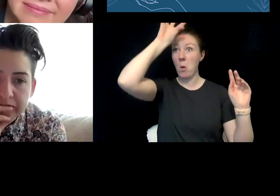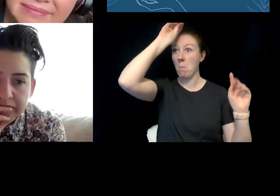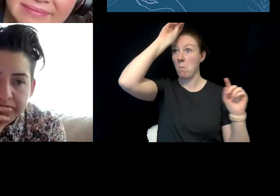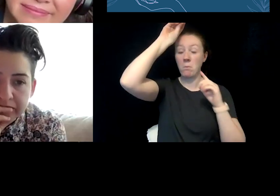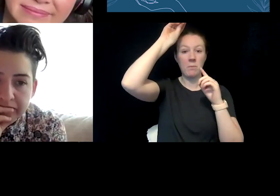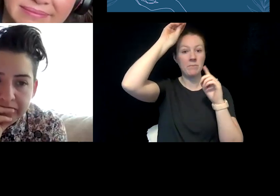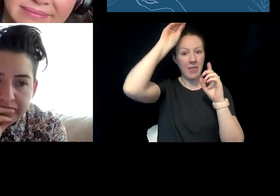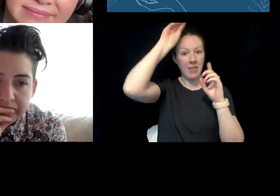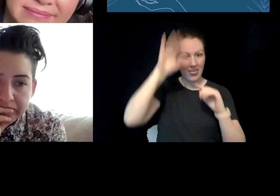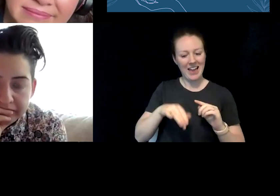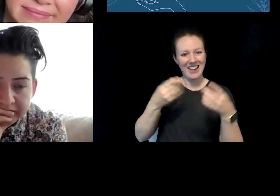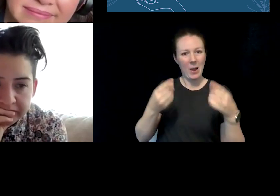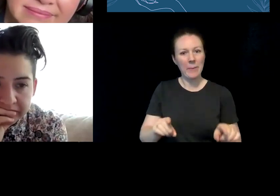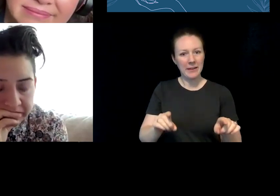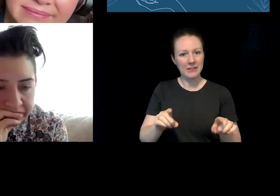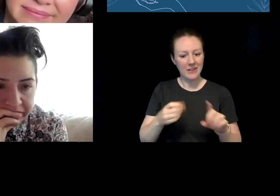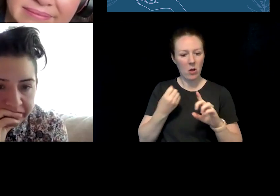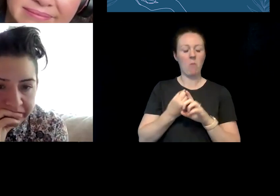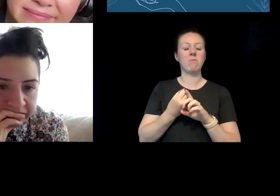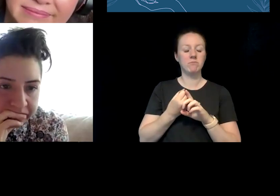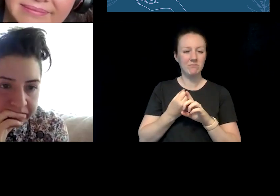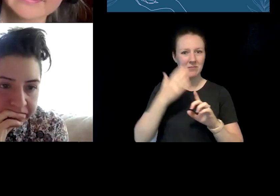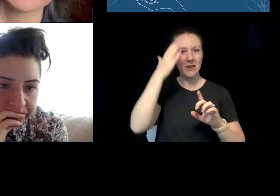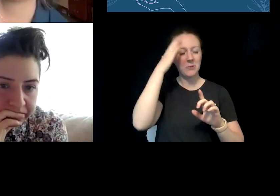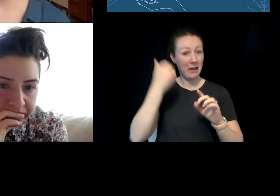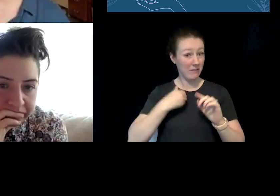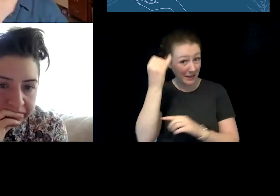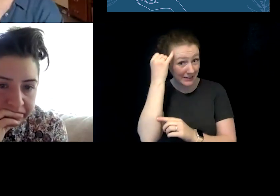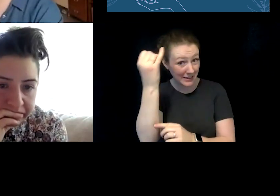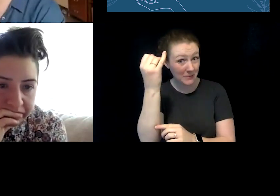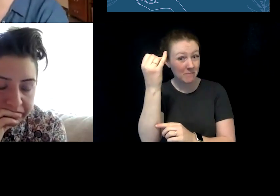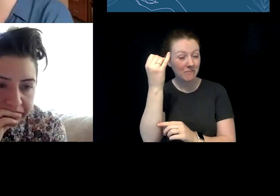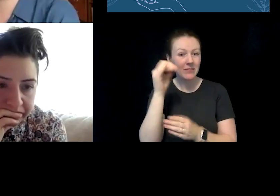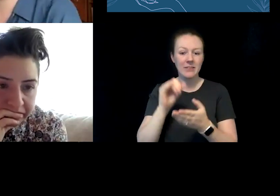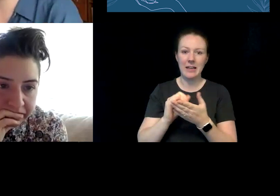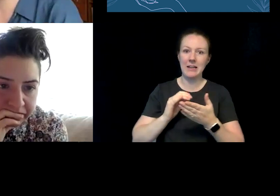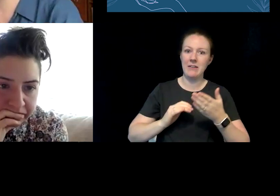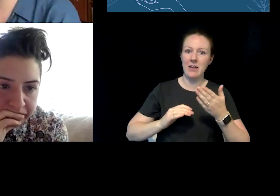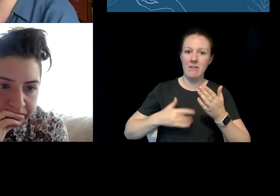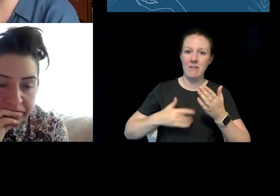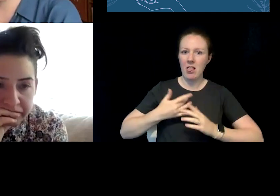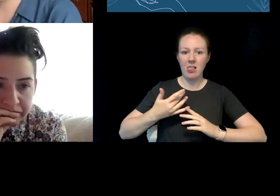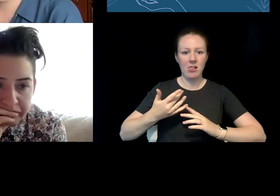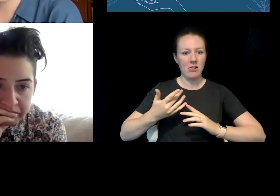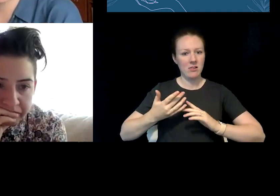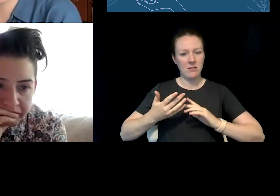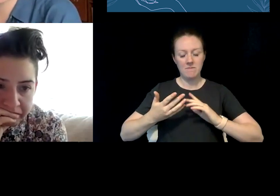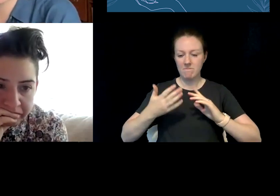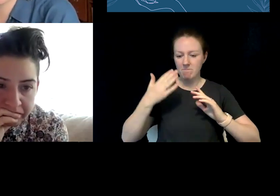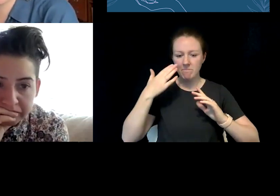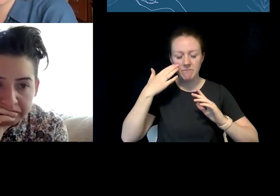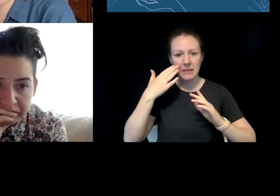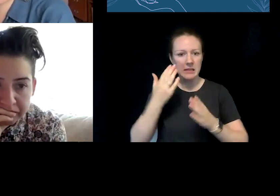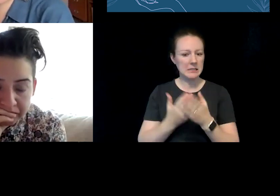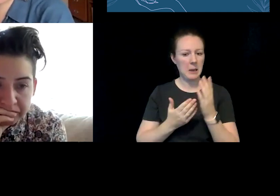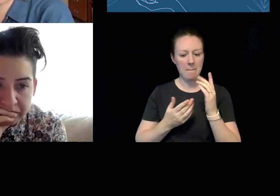writer and what it feels like when I'm in a creative mode where I feel like I'm sourcing some